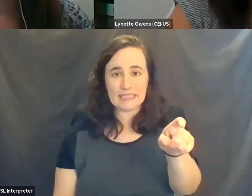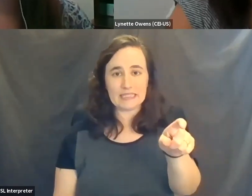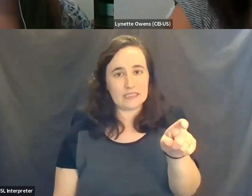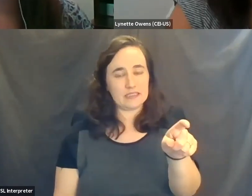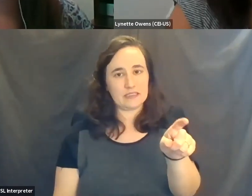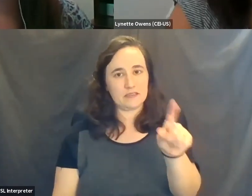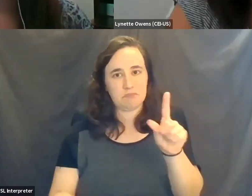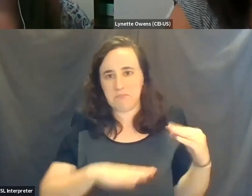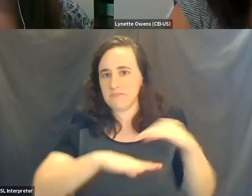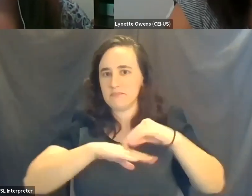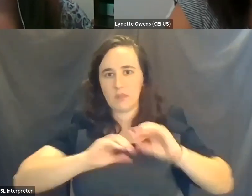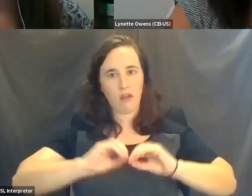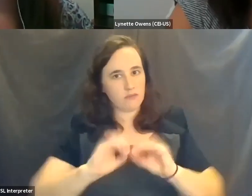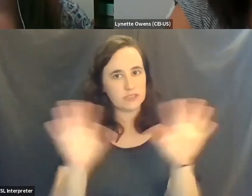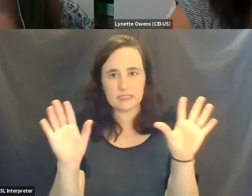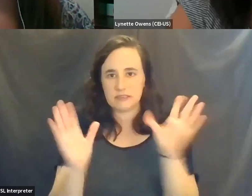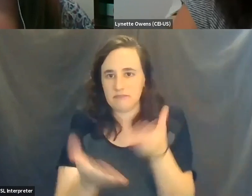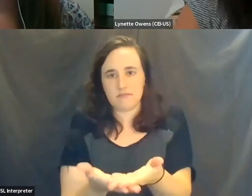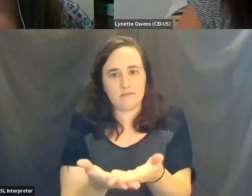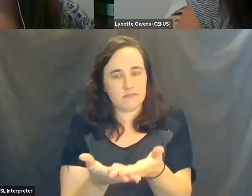in general, I would say,